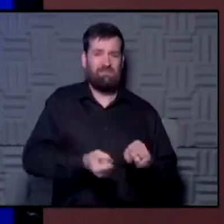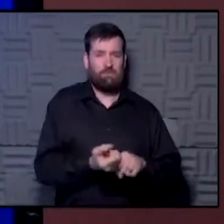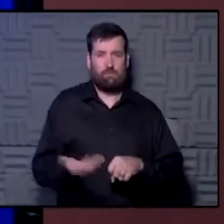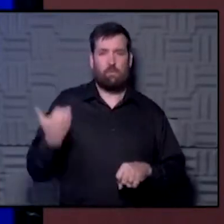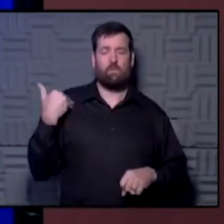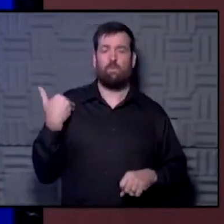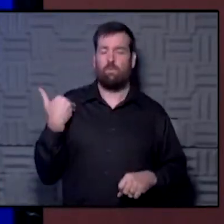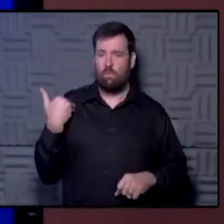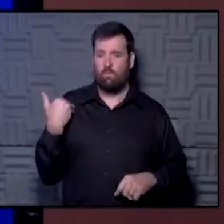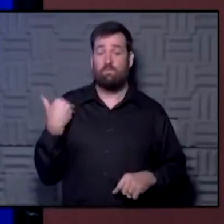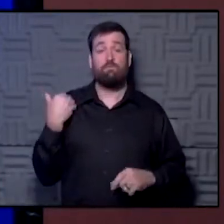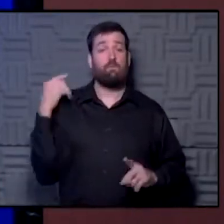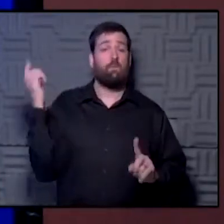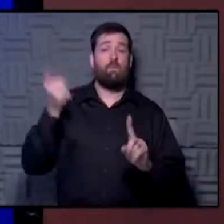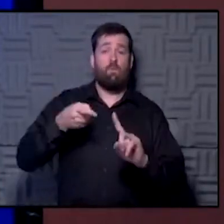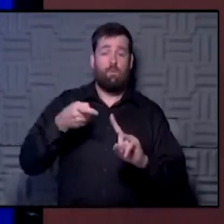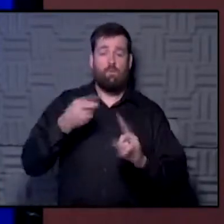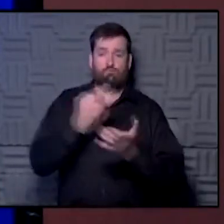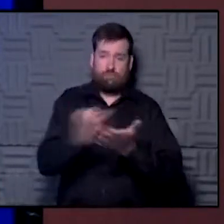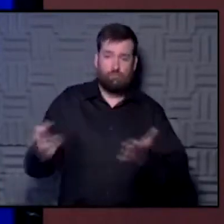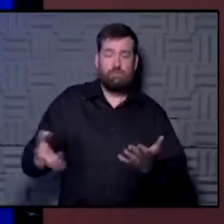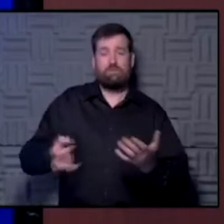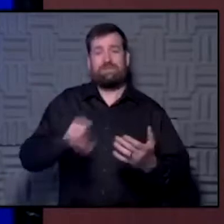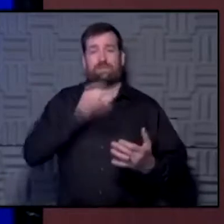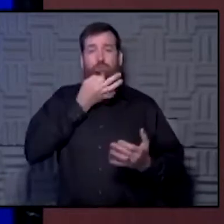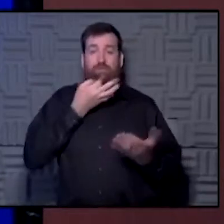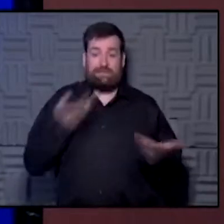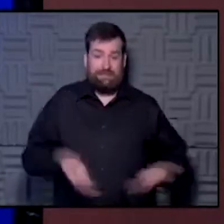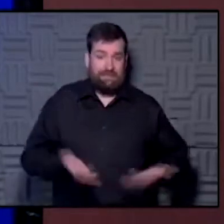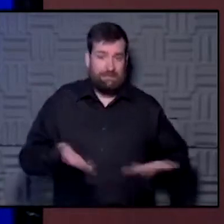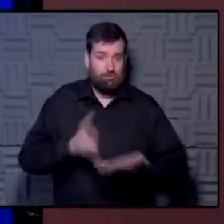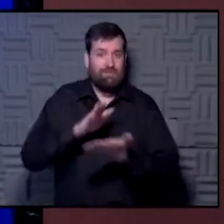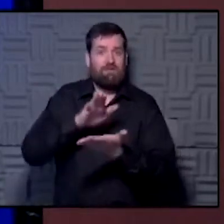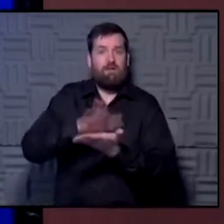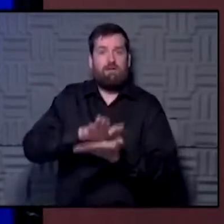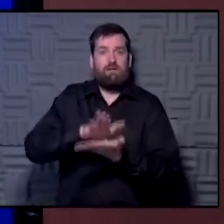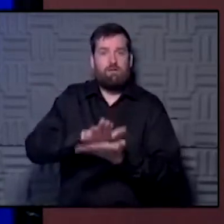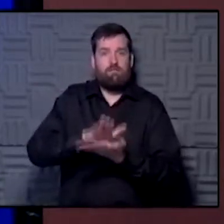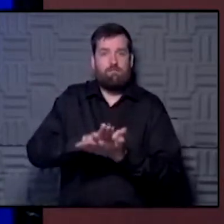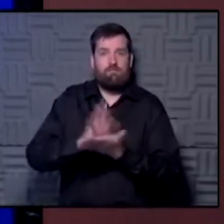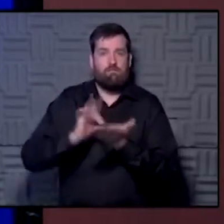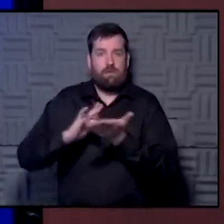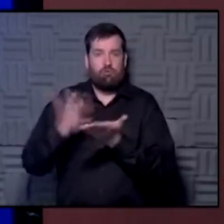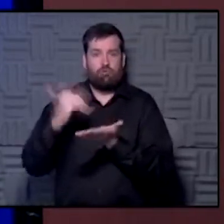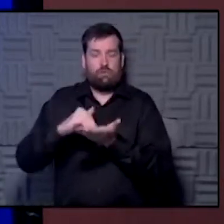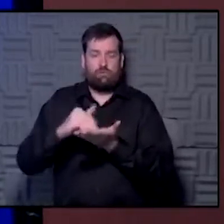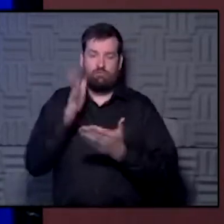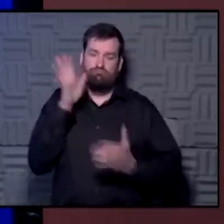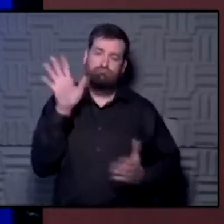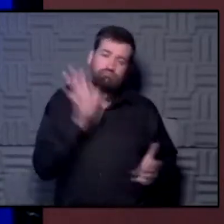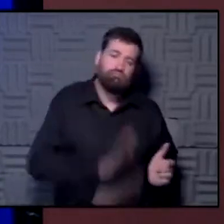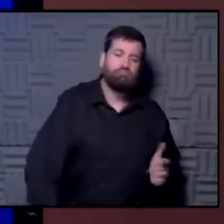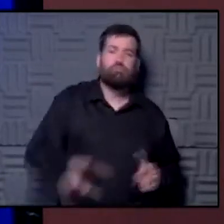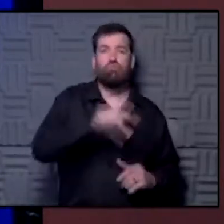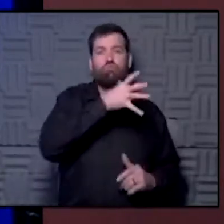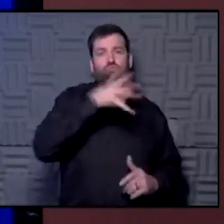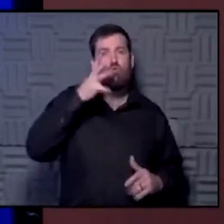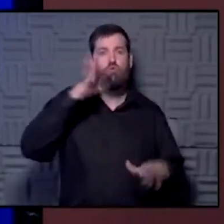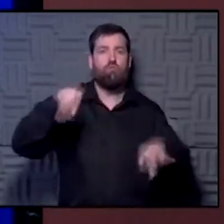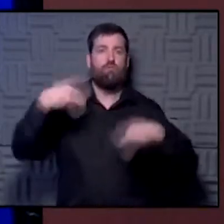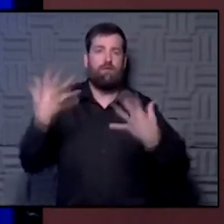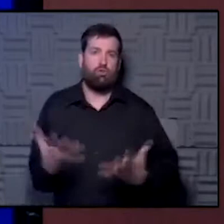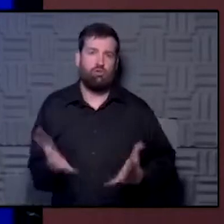goal of connecting the resources and expertise here at the Academic Medical Center with rural providers all across the